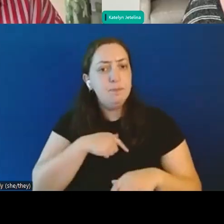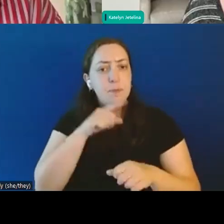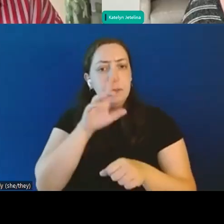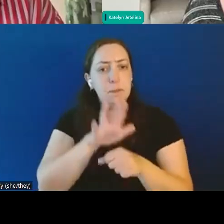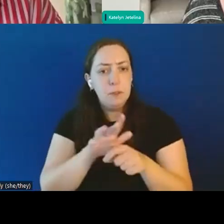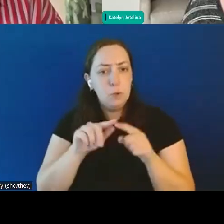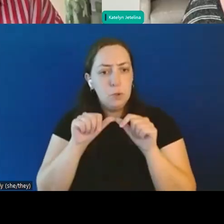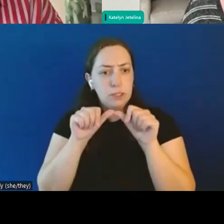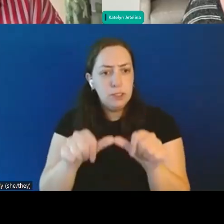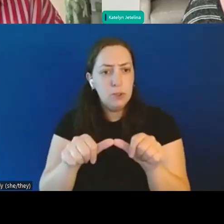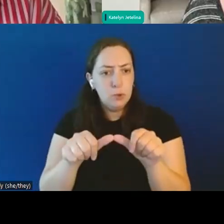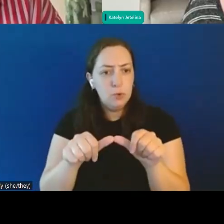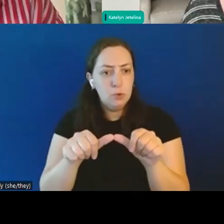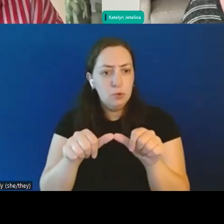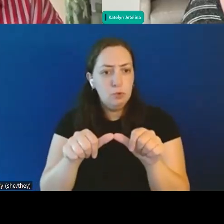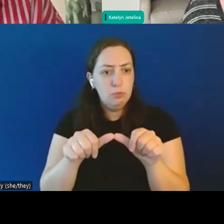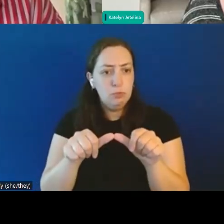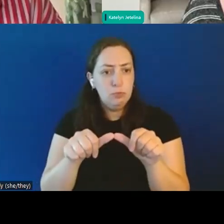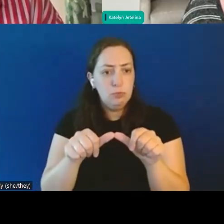continue